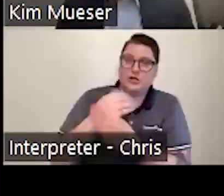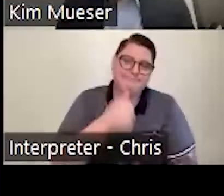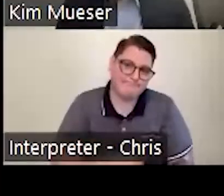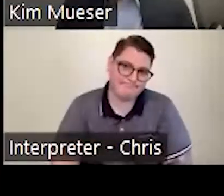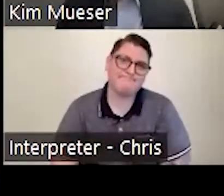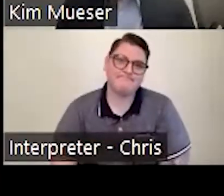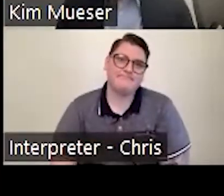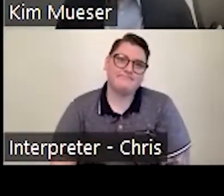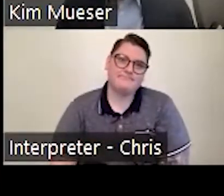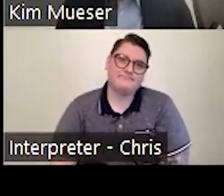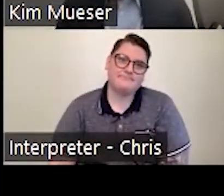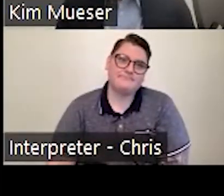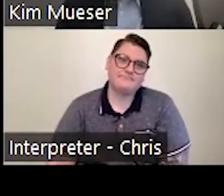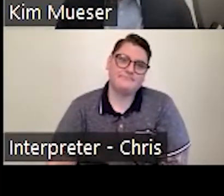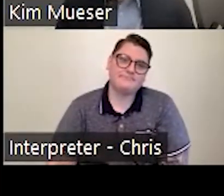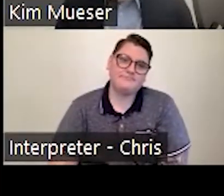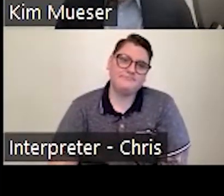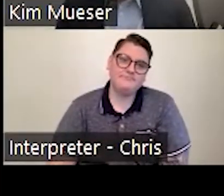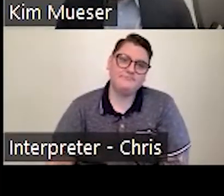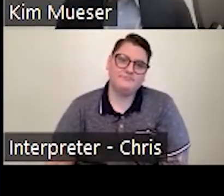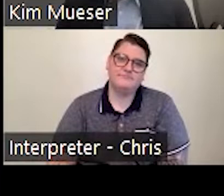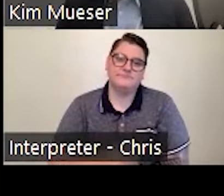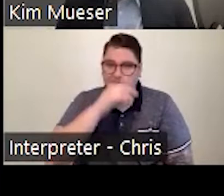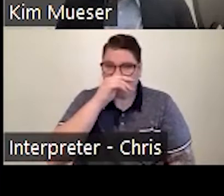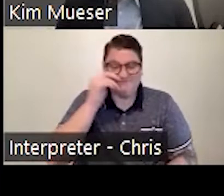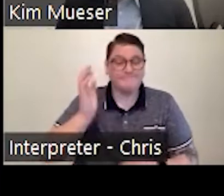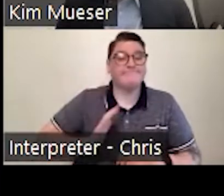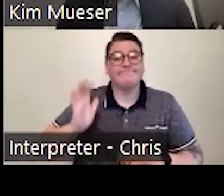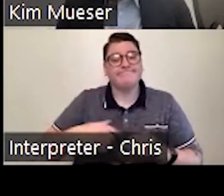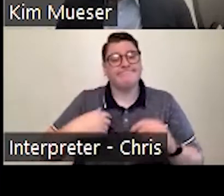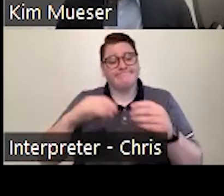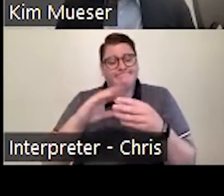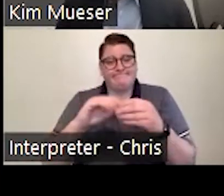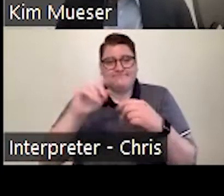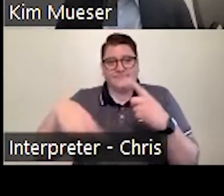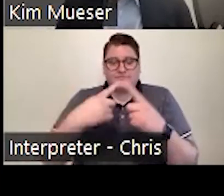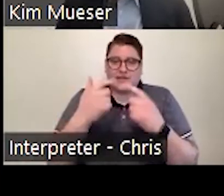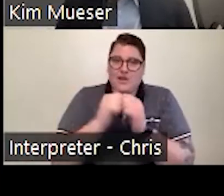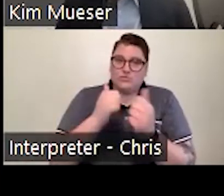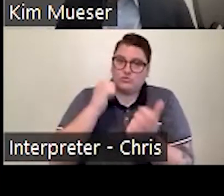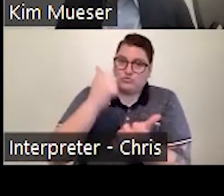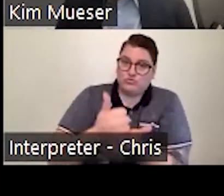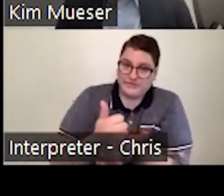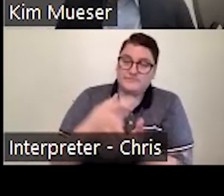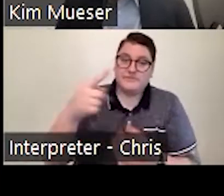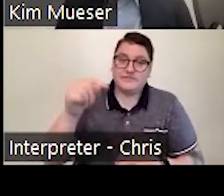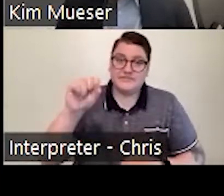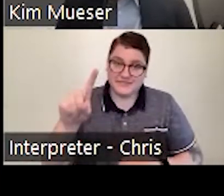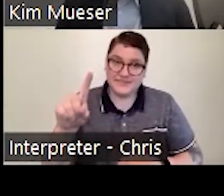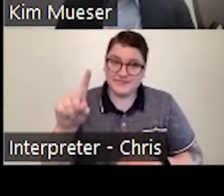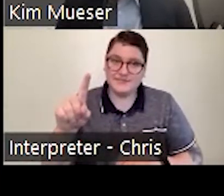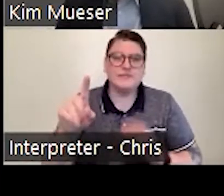people about the importance of both assessing and treating post-traumatic stress disorder, We developed what might be described as